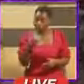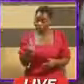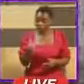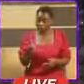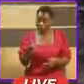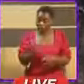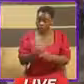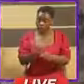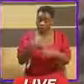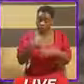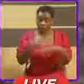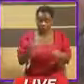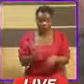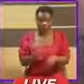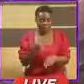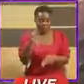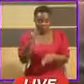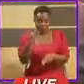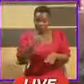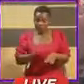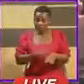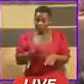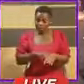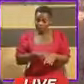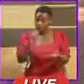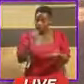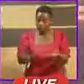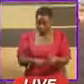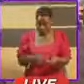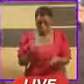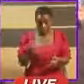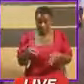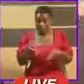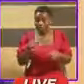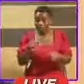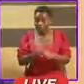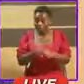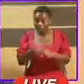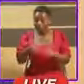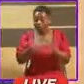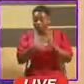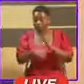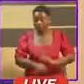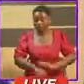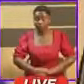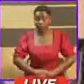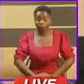ttono nnyo bagenda kuba bazifunye era bagenda kukola ku nsonga eyo.